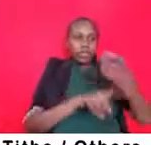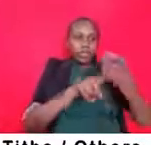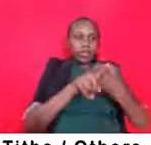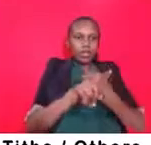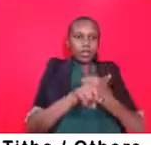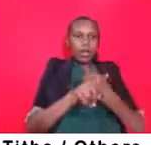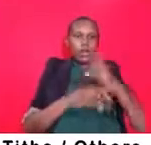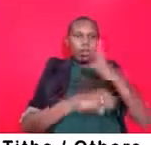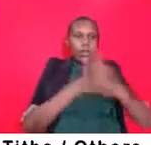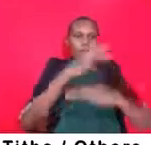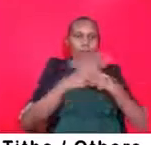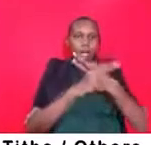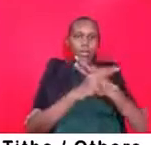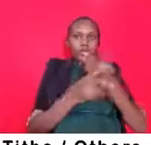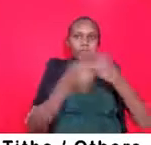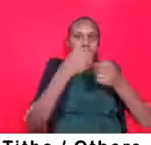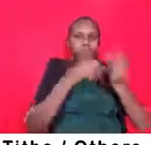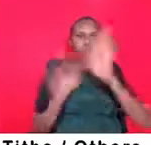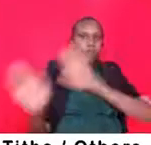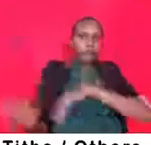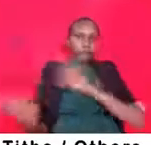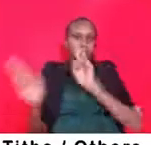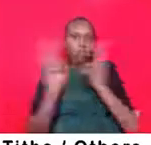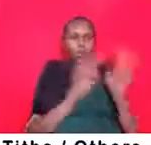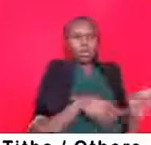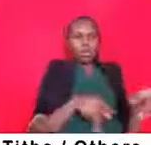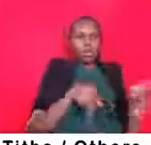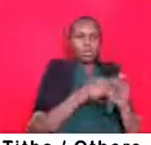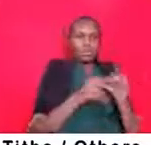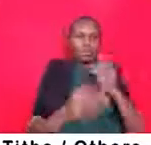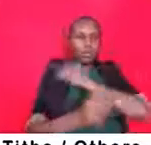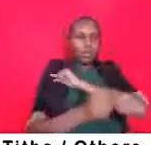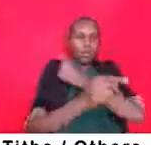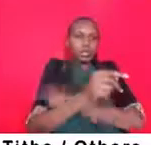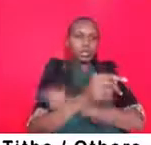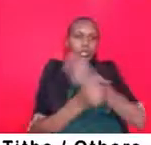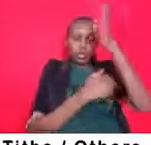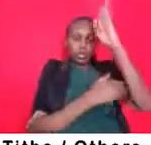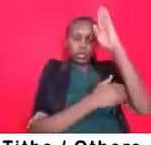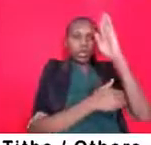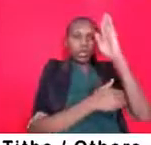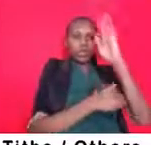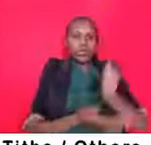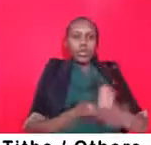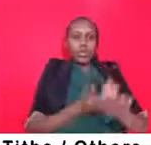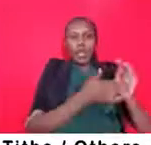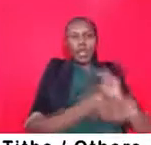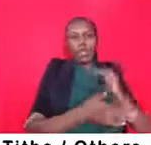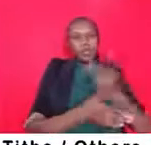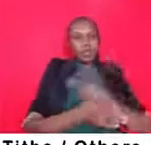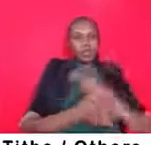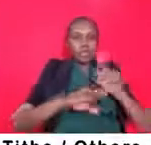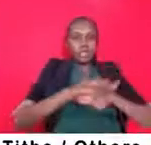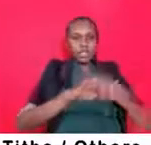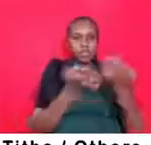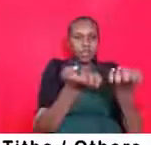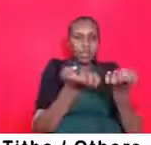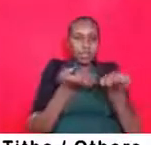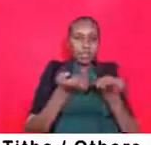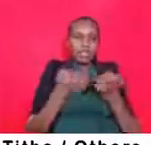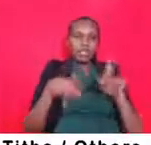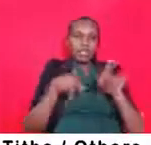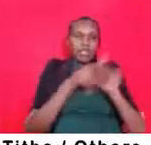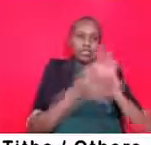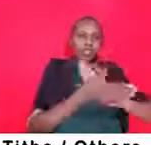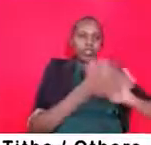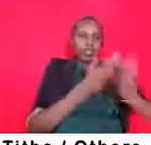things to return back to normal. As it is in your grace, dear Lord, you will help us in our time of needs, and you